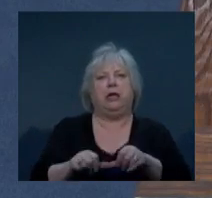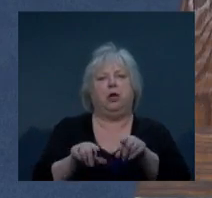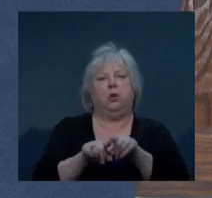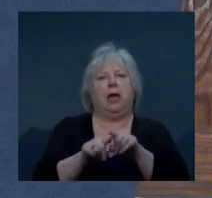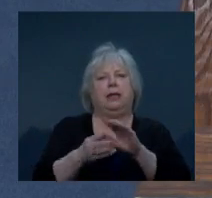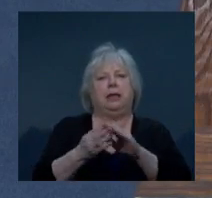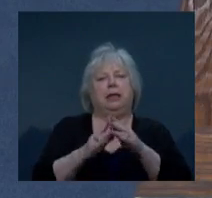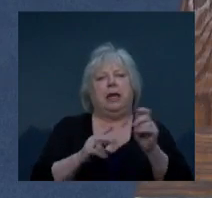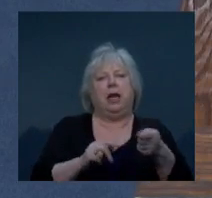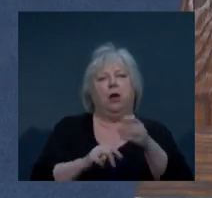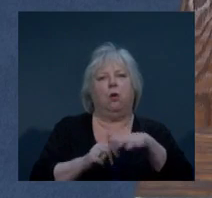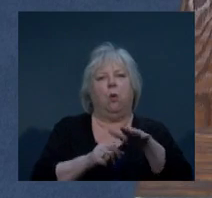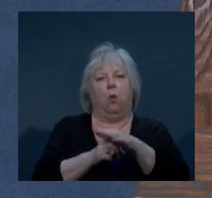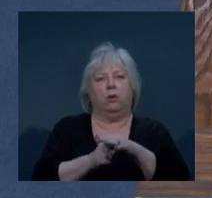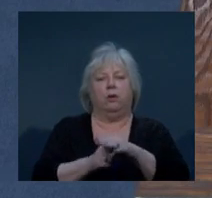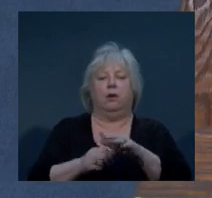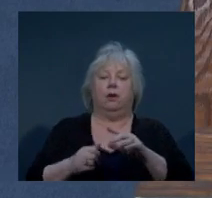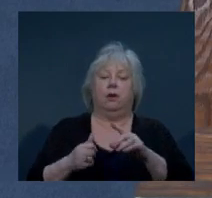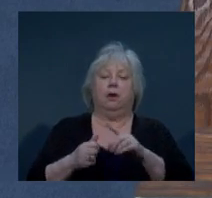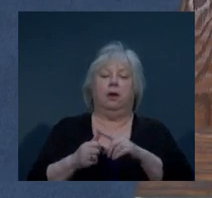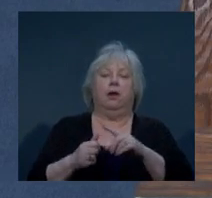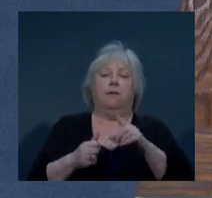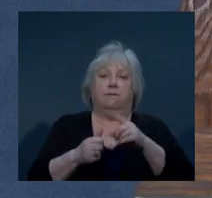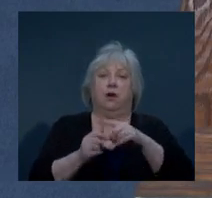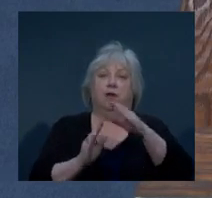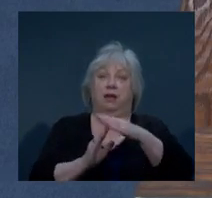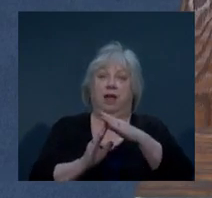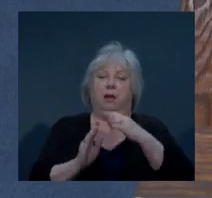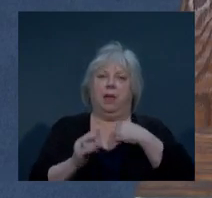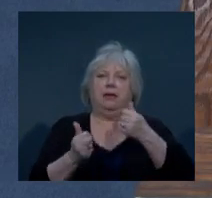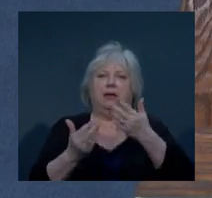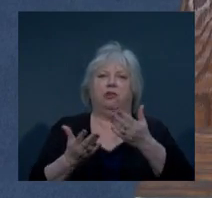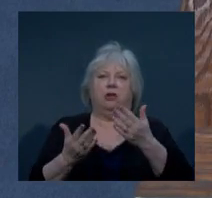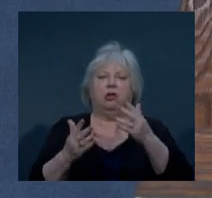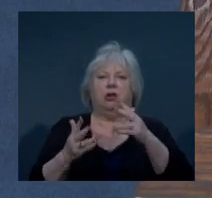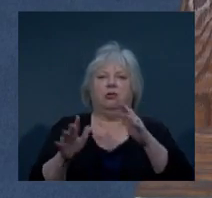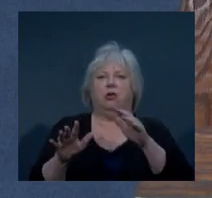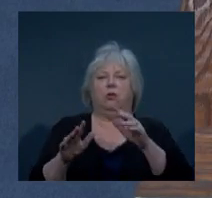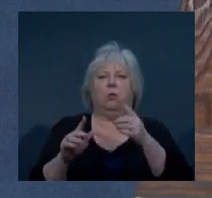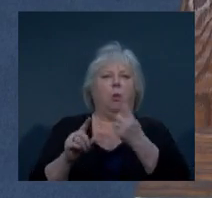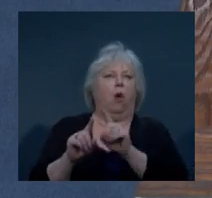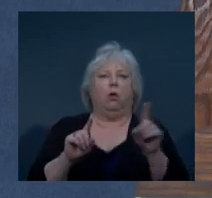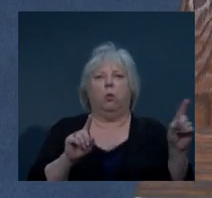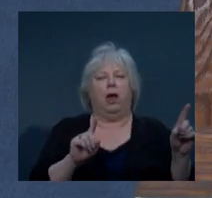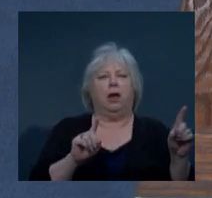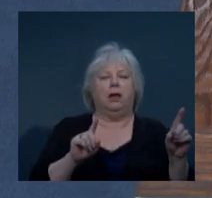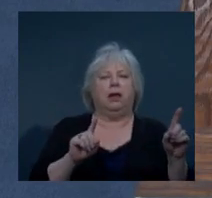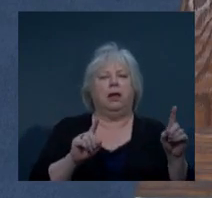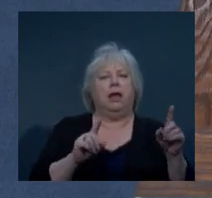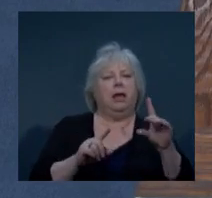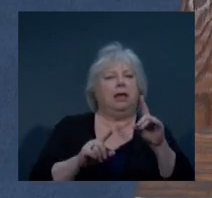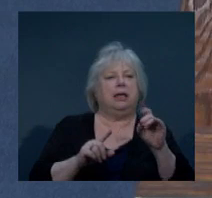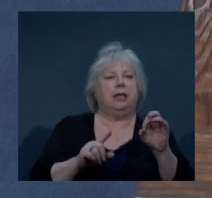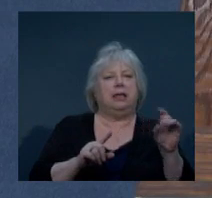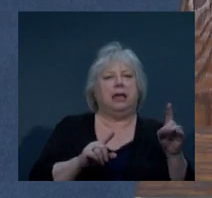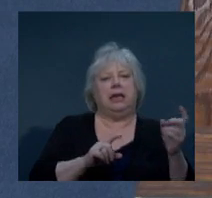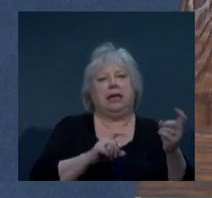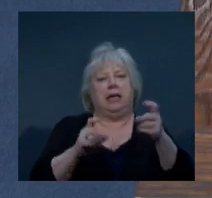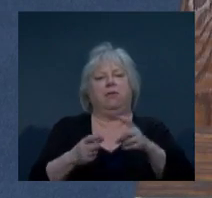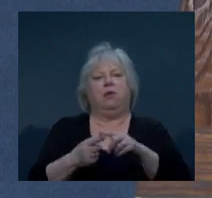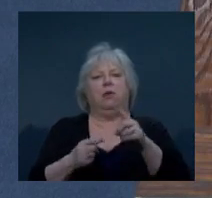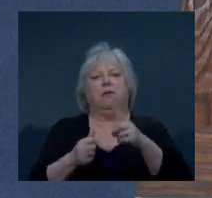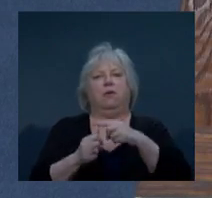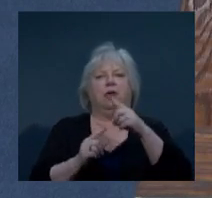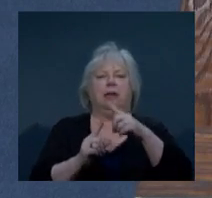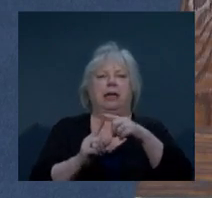would suggest that you do with First Tee is just walk away from that, hand it over, do a deed to the First Tee organization, let them have that. Because